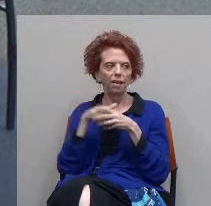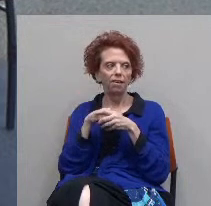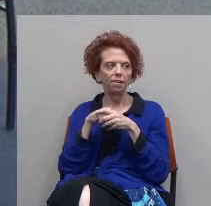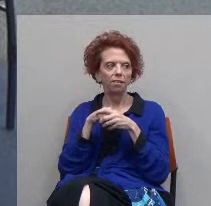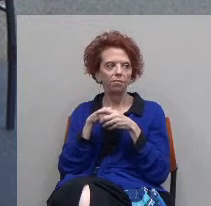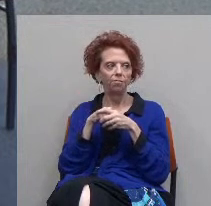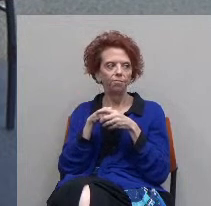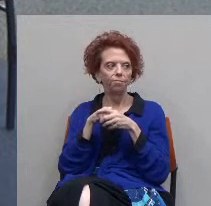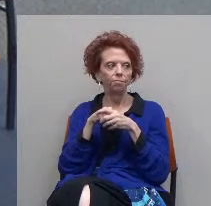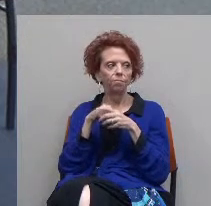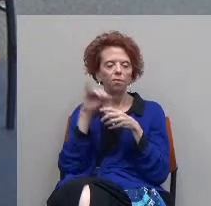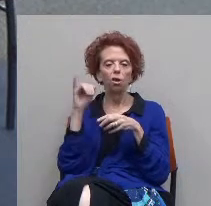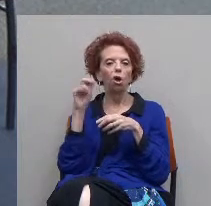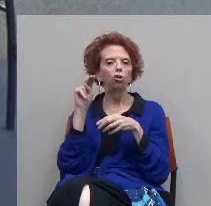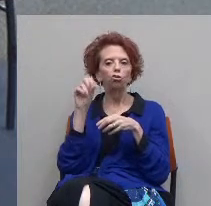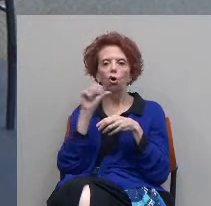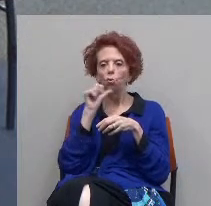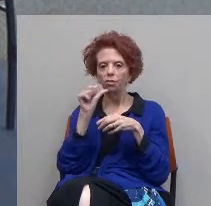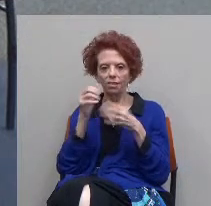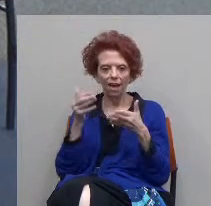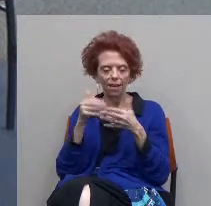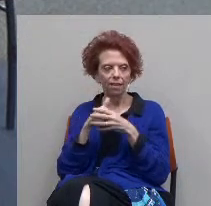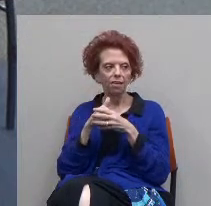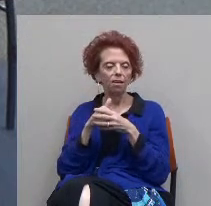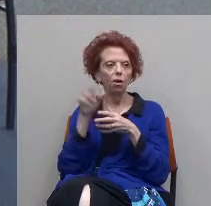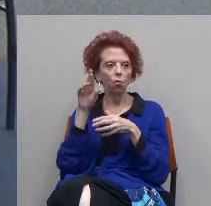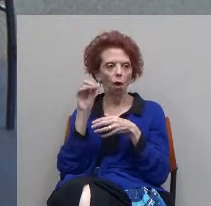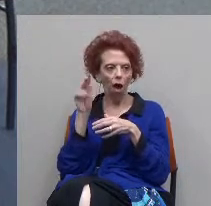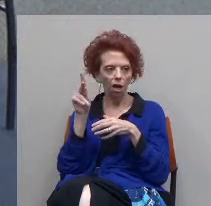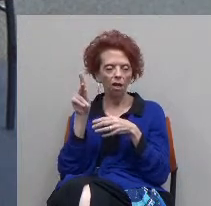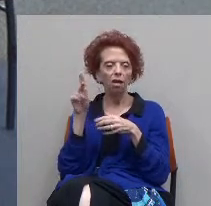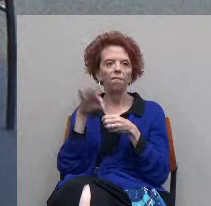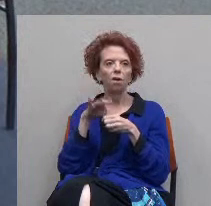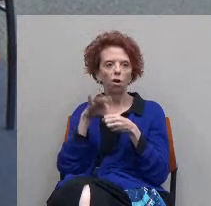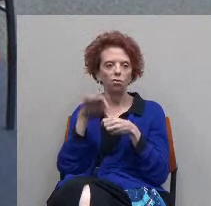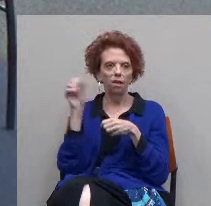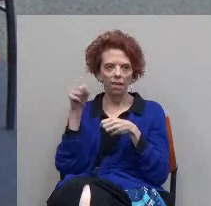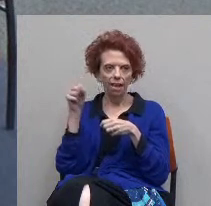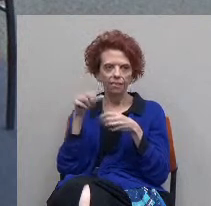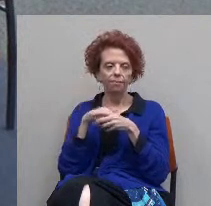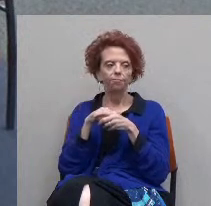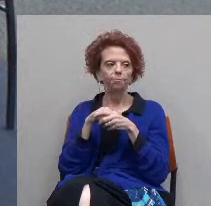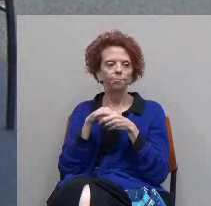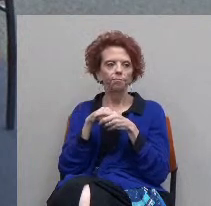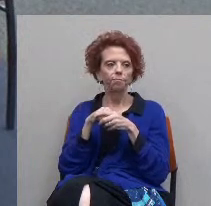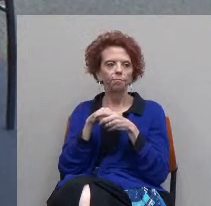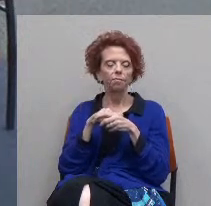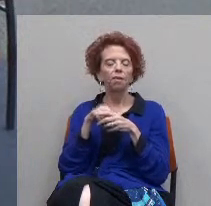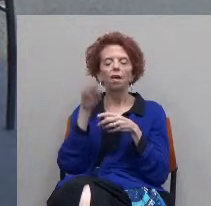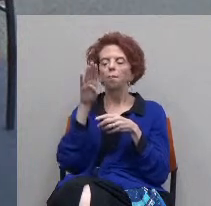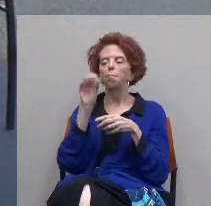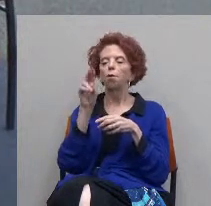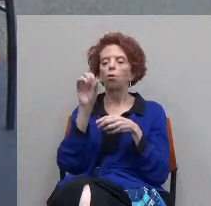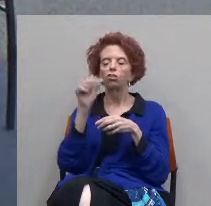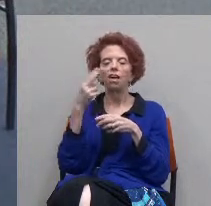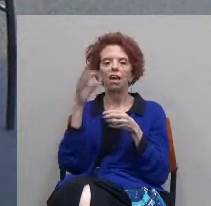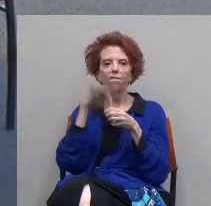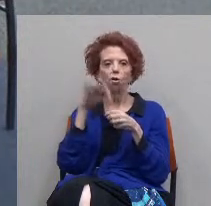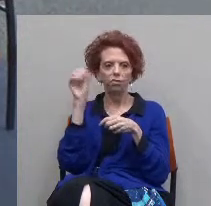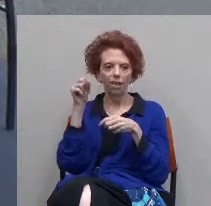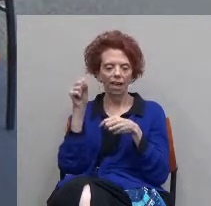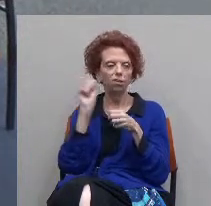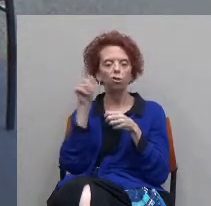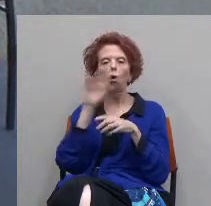Ms. Orange-Jones is not in attendance. Mr. Rock. Yes. Mr. Rock votes yes. Ms. Boucher. Yes. Ms. Boucher votes